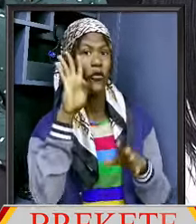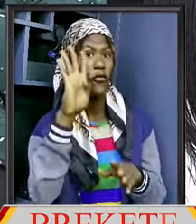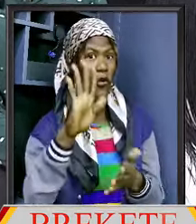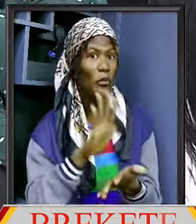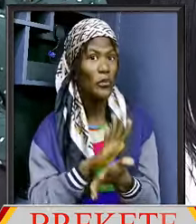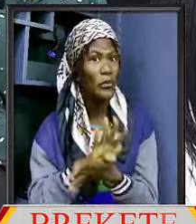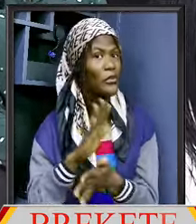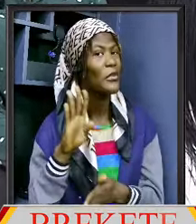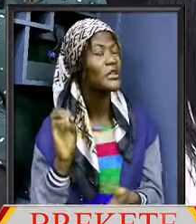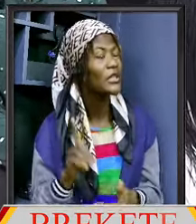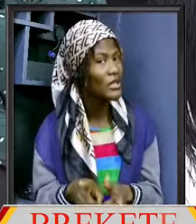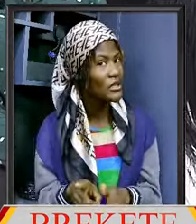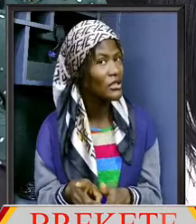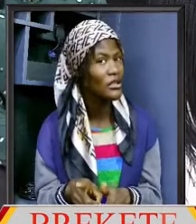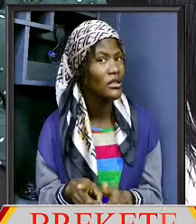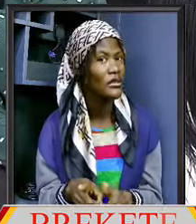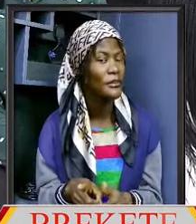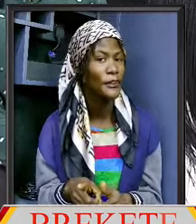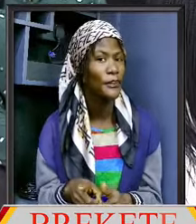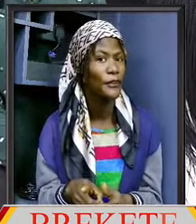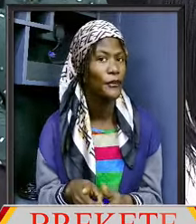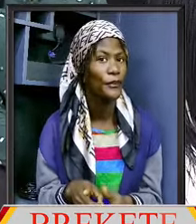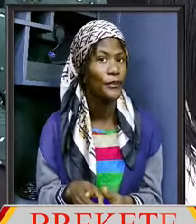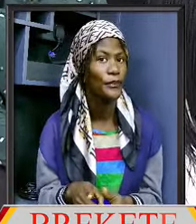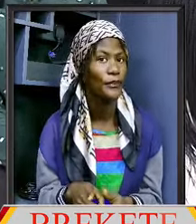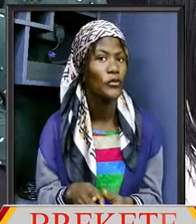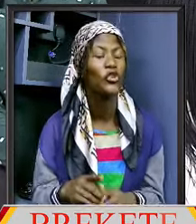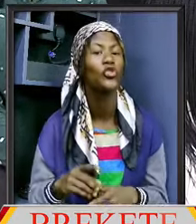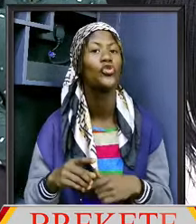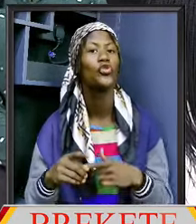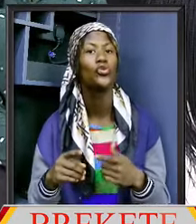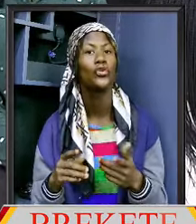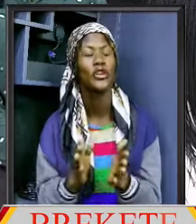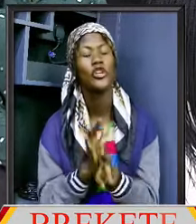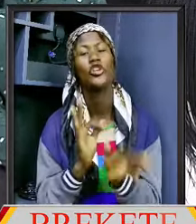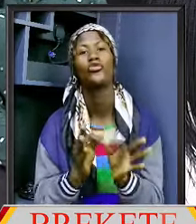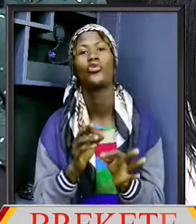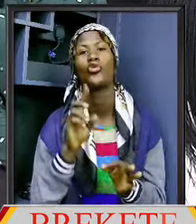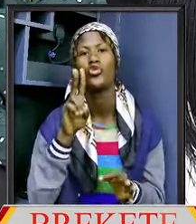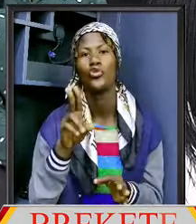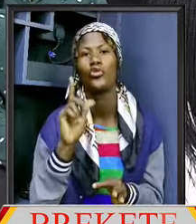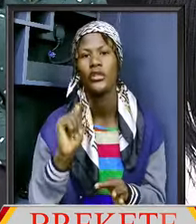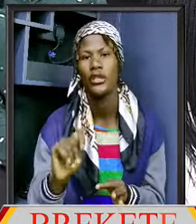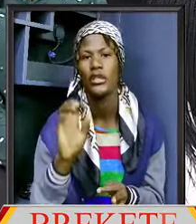that. Not for. Now, you ask if you go UTC. Go do it.